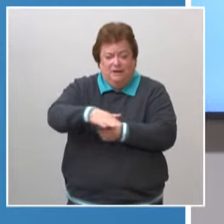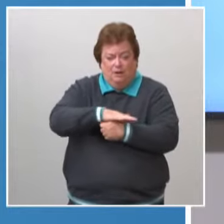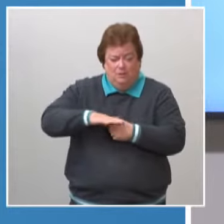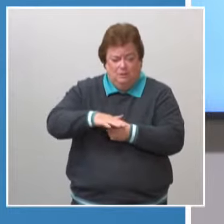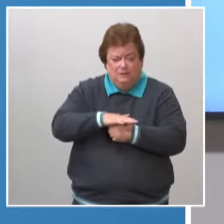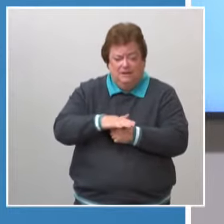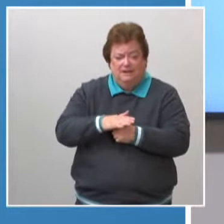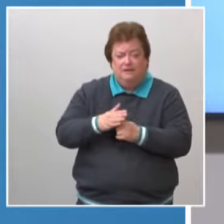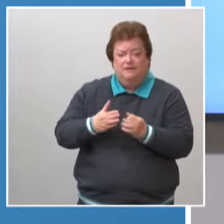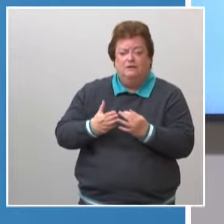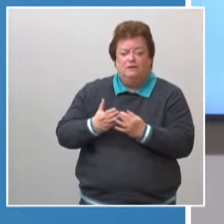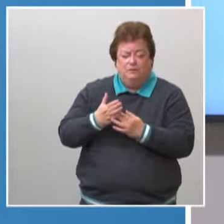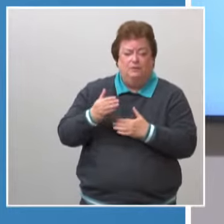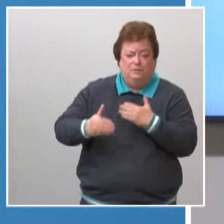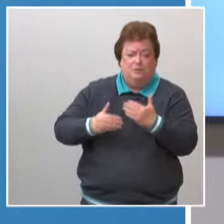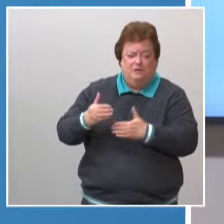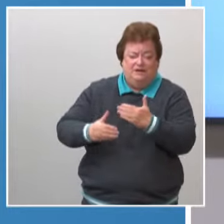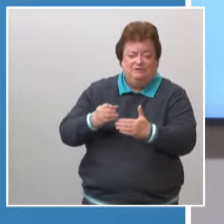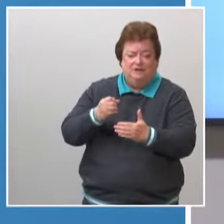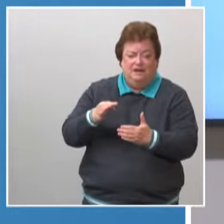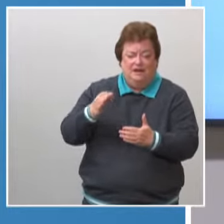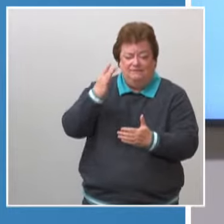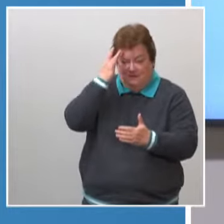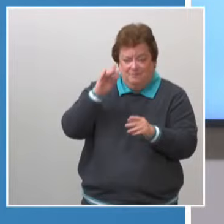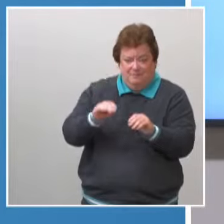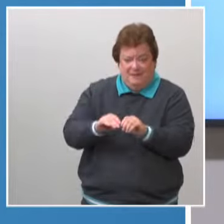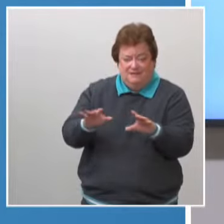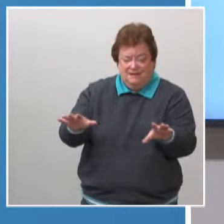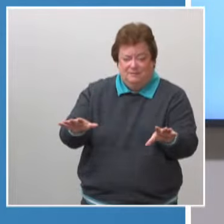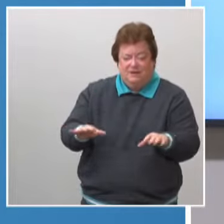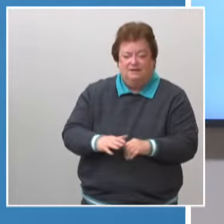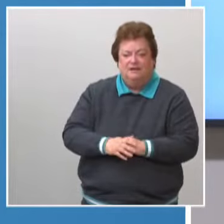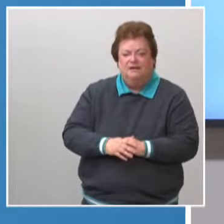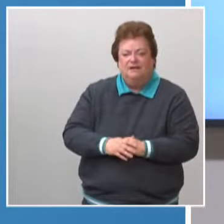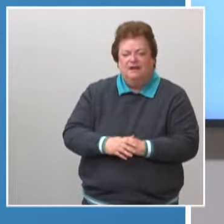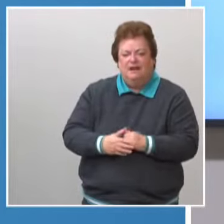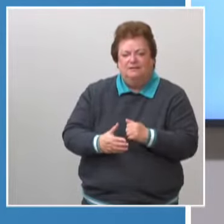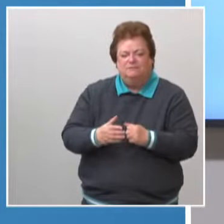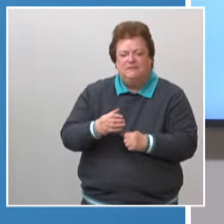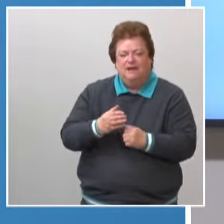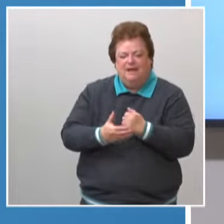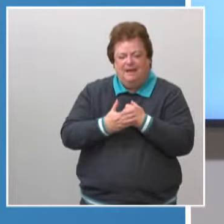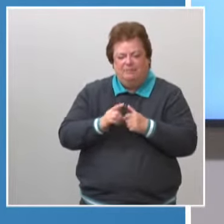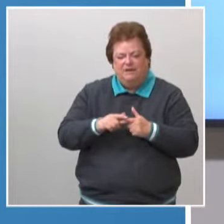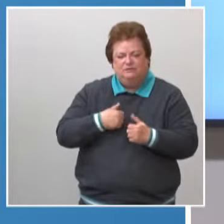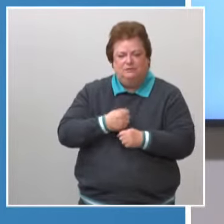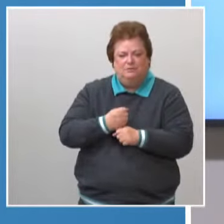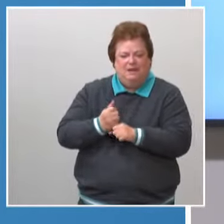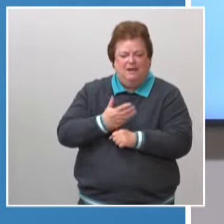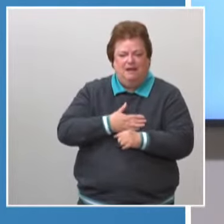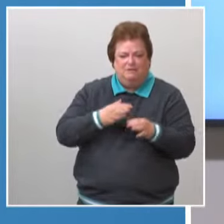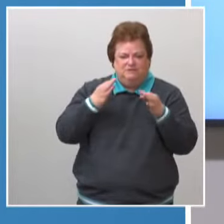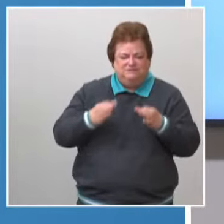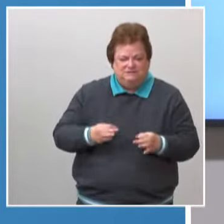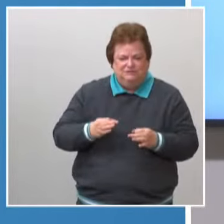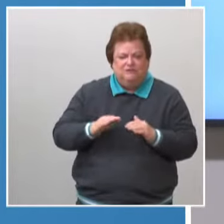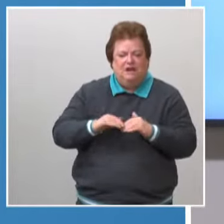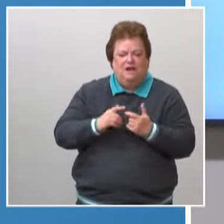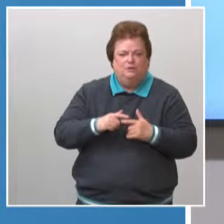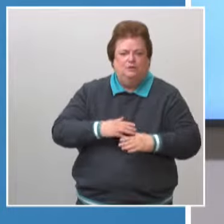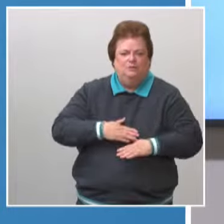the progression of the pandemic and be well informed as we make decisions to help protect the health of our